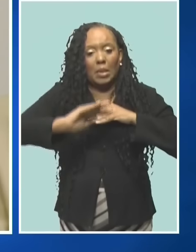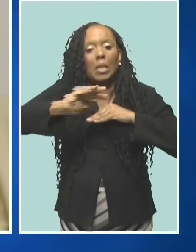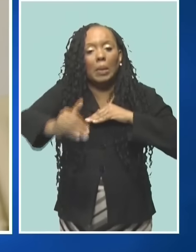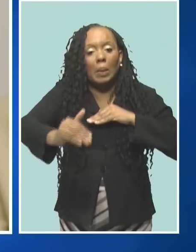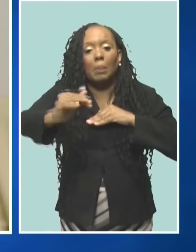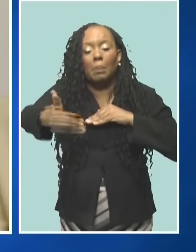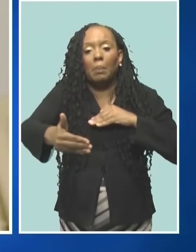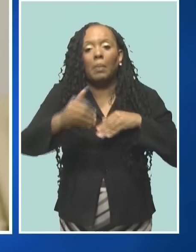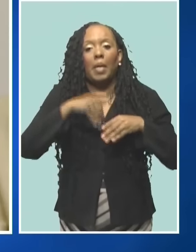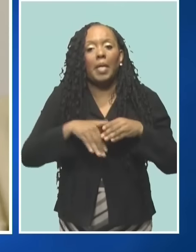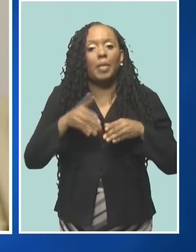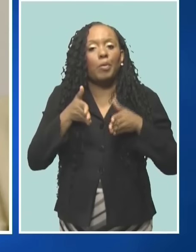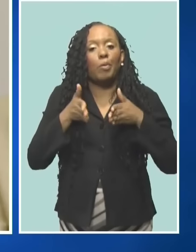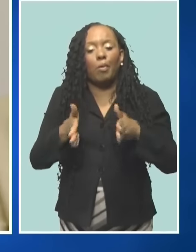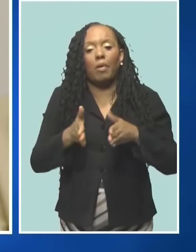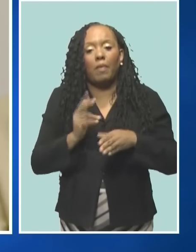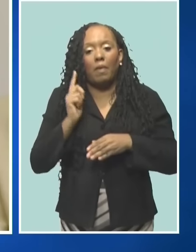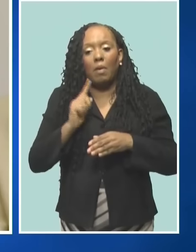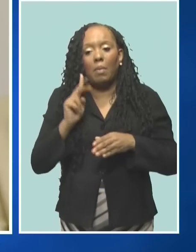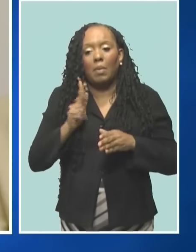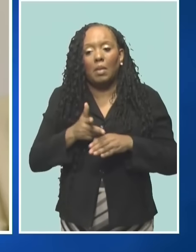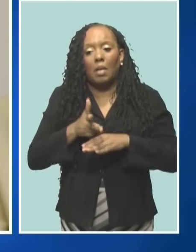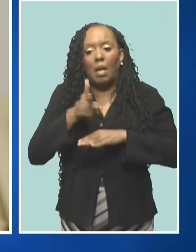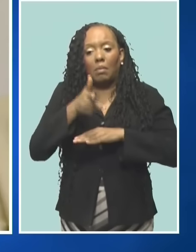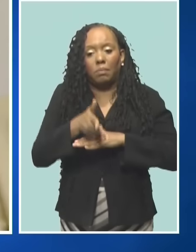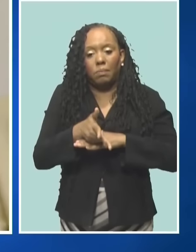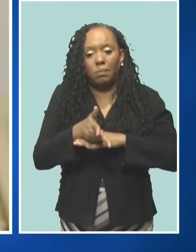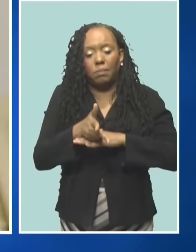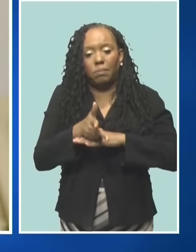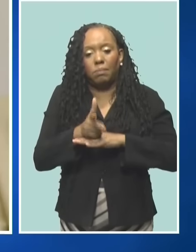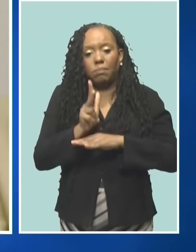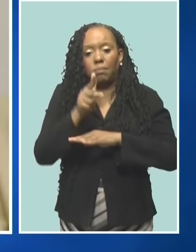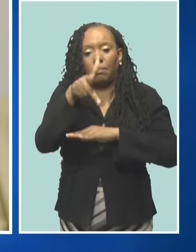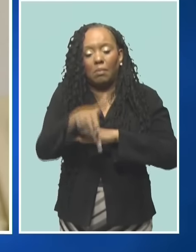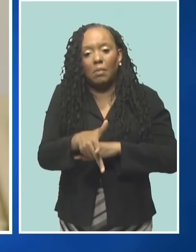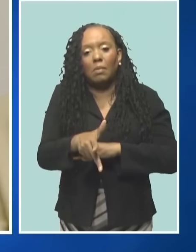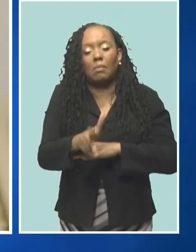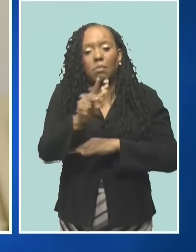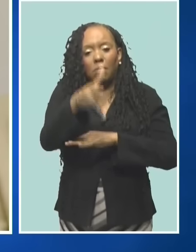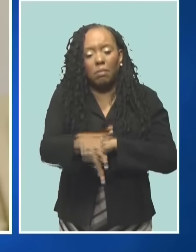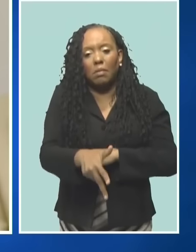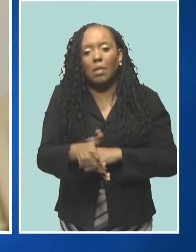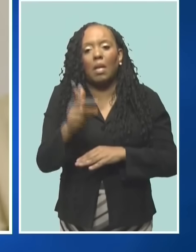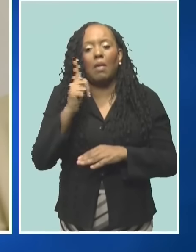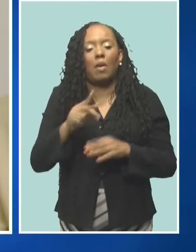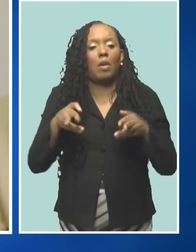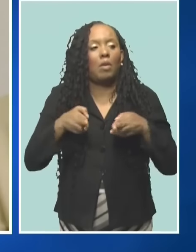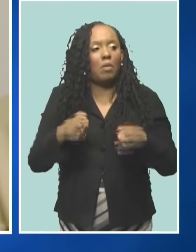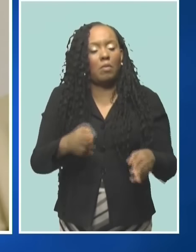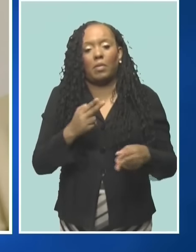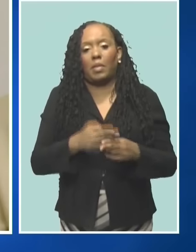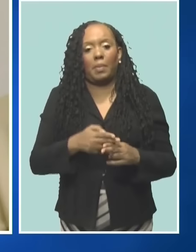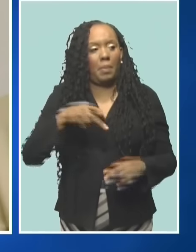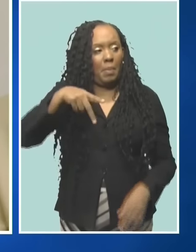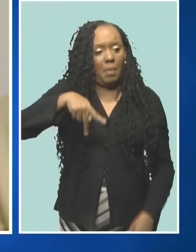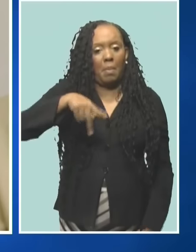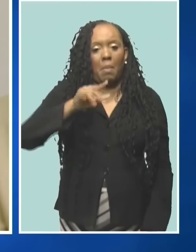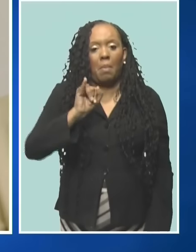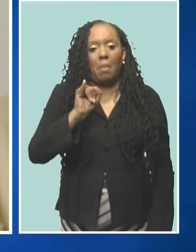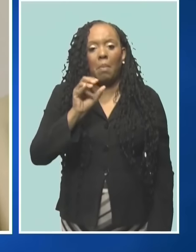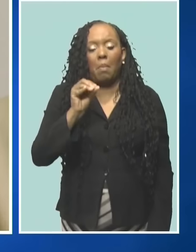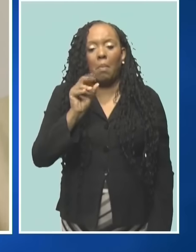the longest time. You understand? Yeah. And I've asked for it largely because of the same problem.